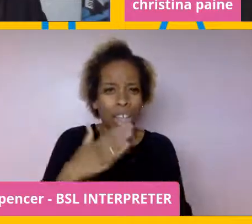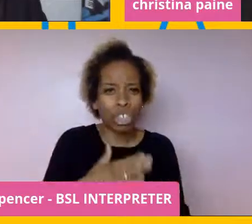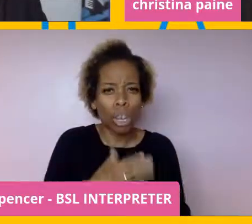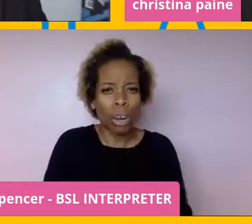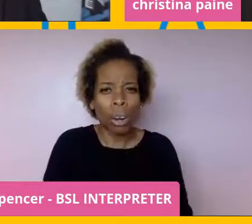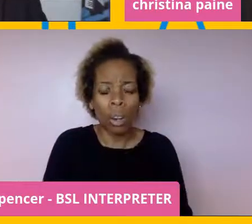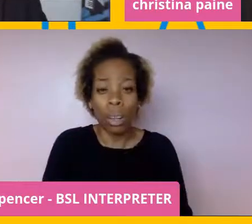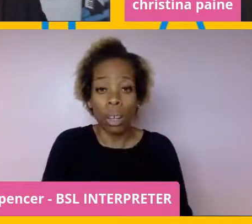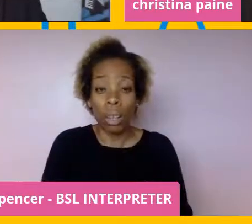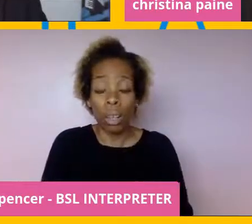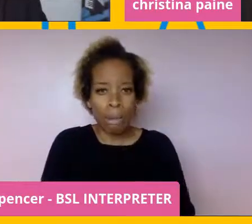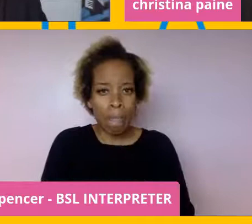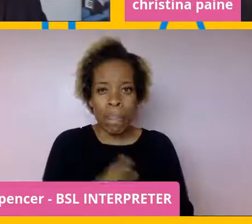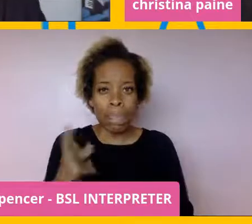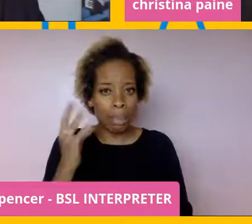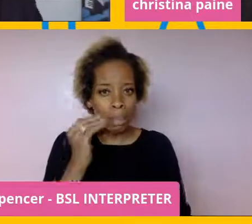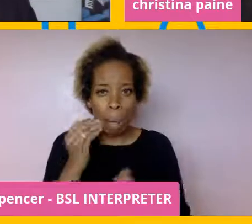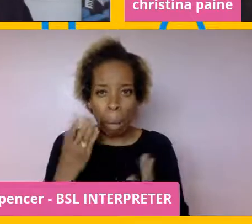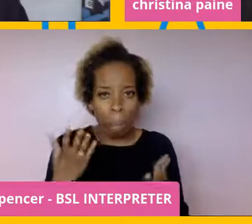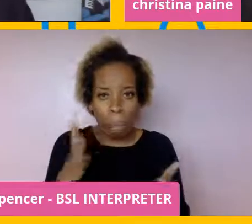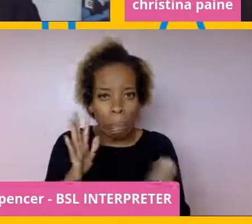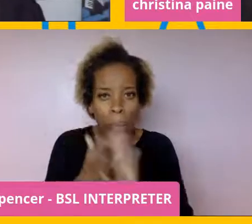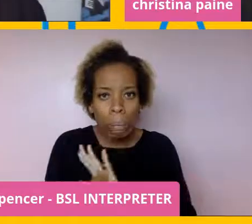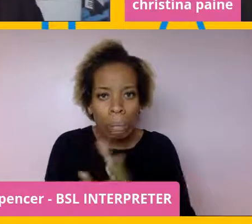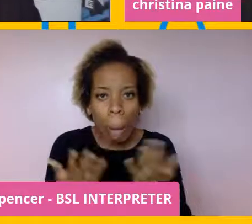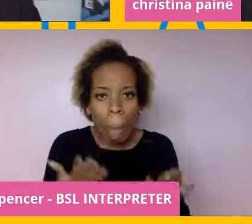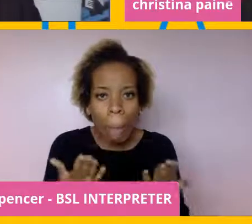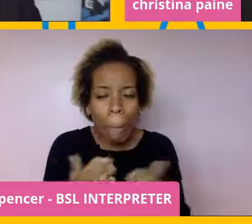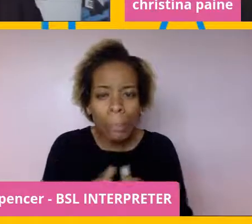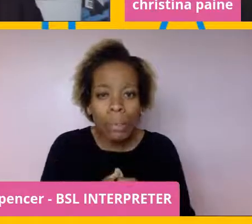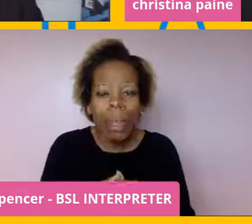action in all of our branches. And let's